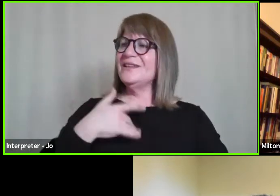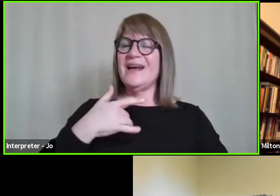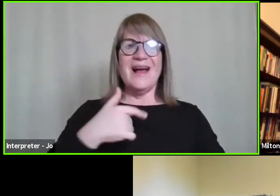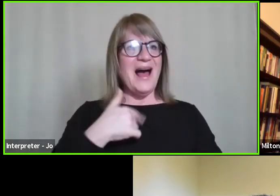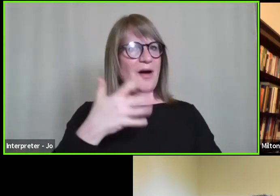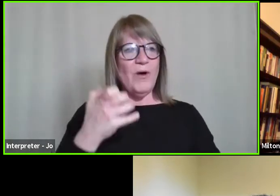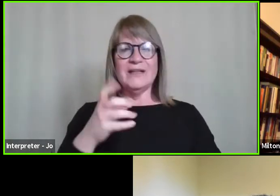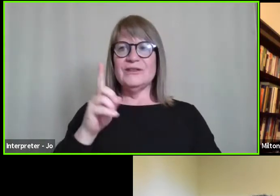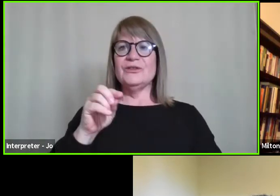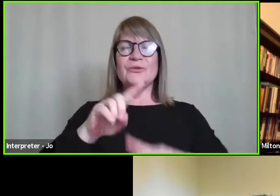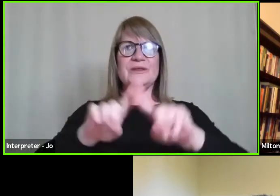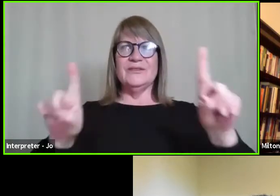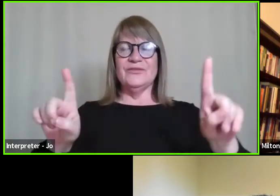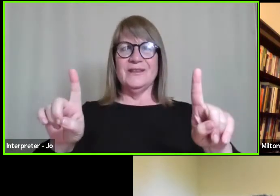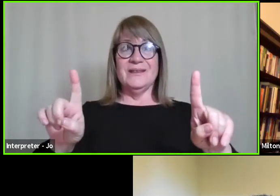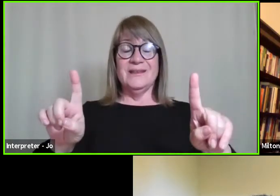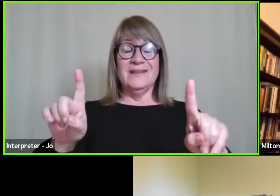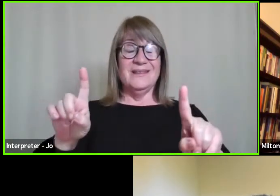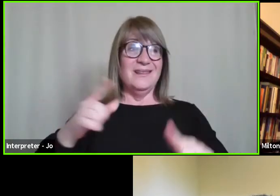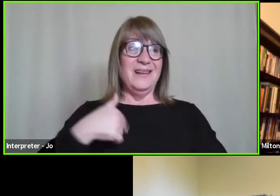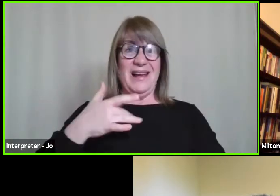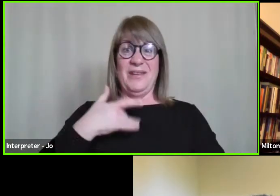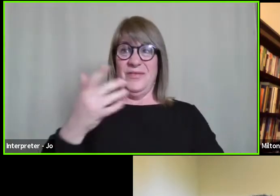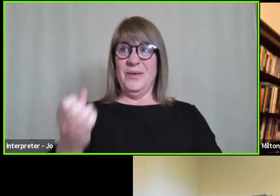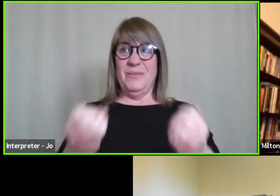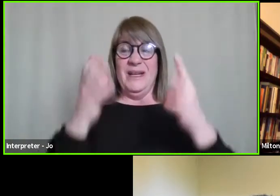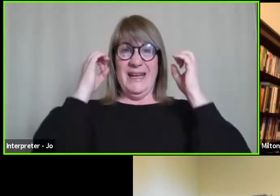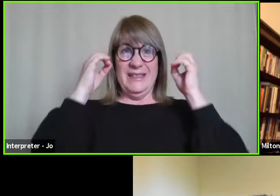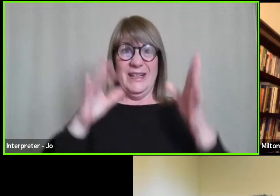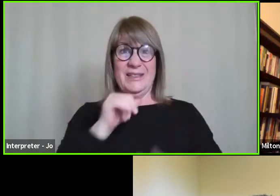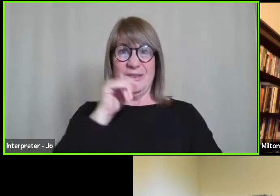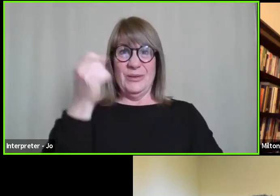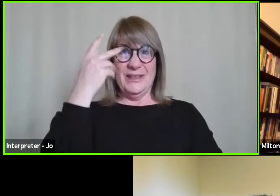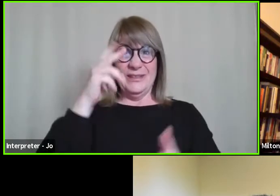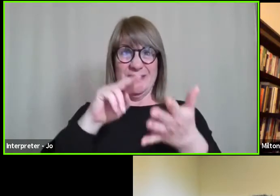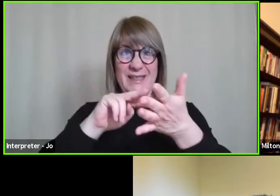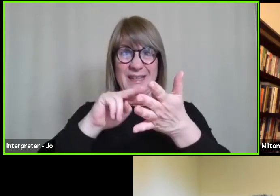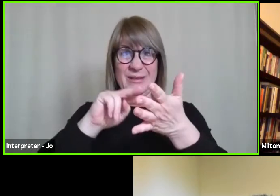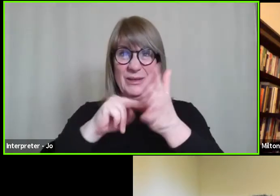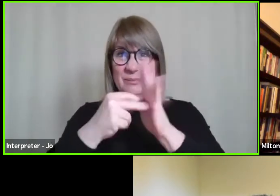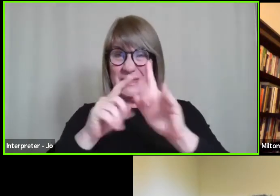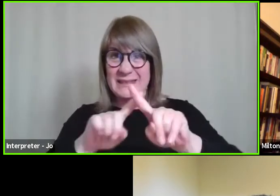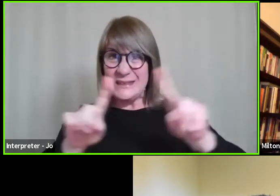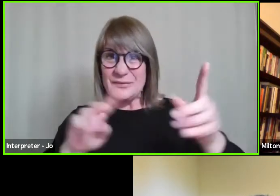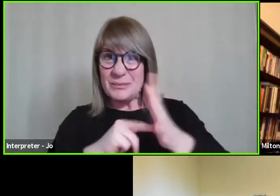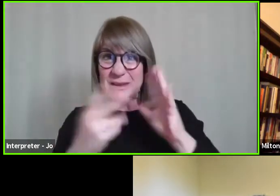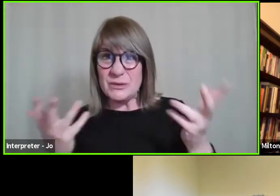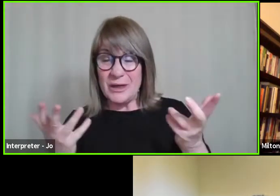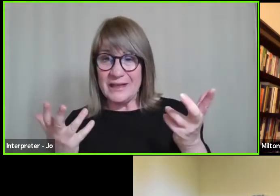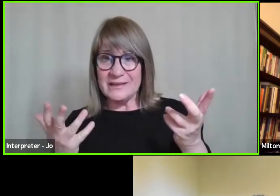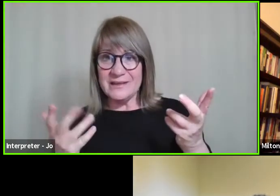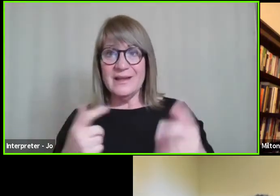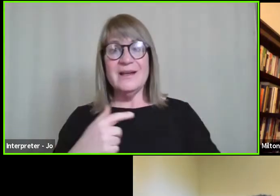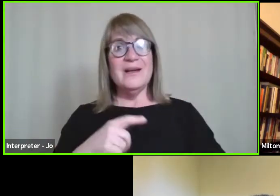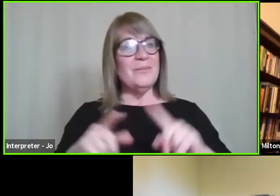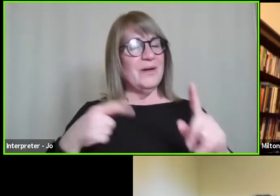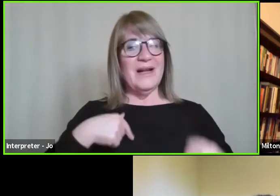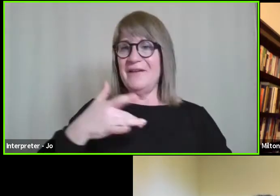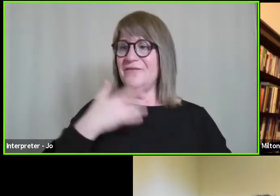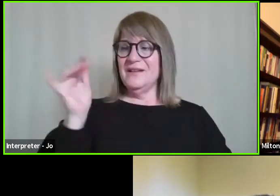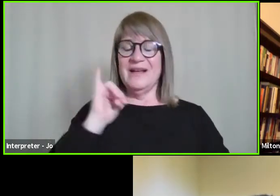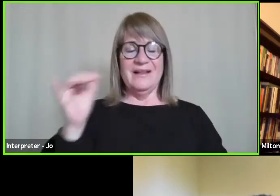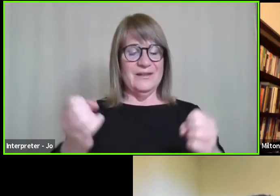educators know what different is but that's a process that can be collectively discovered and i would argue that there are opportunities for